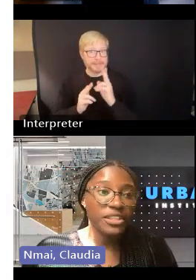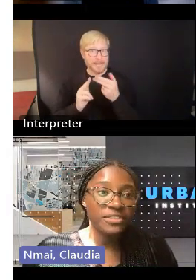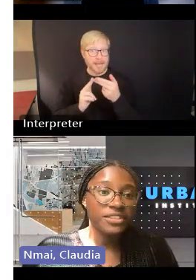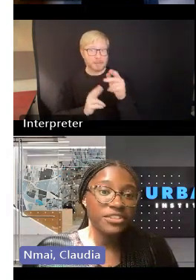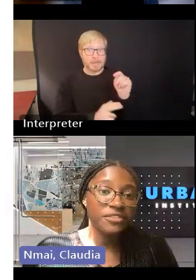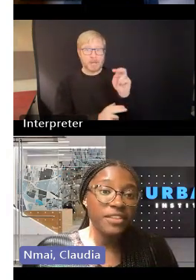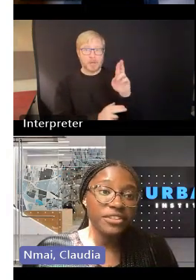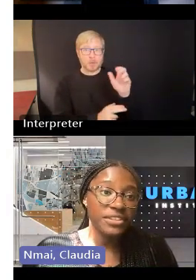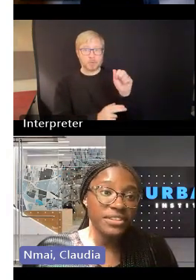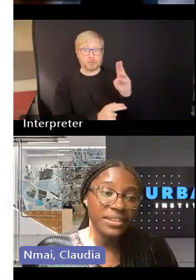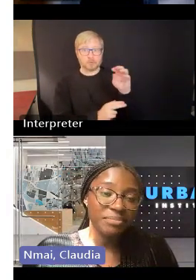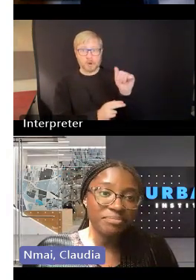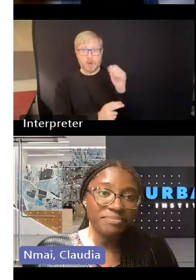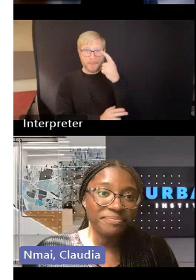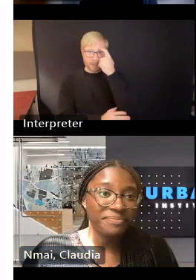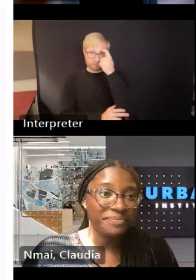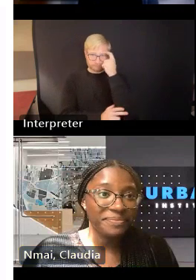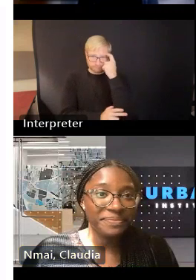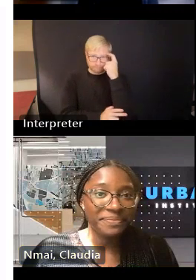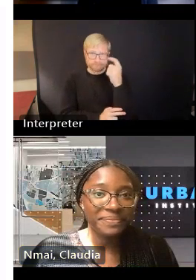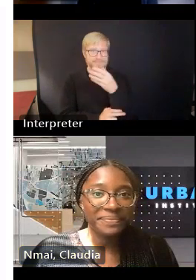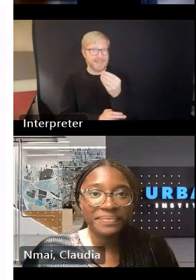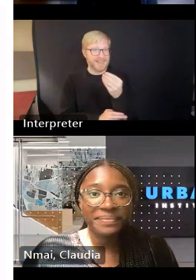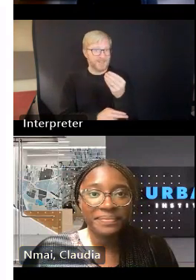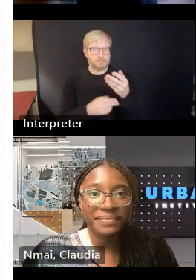being responsive to survivors.